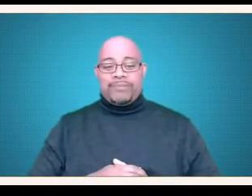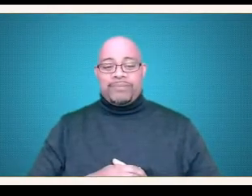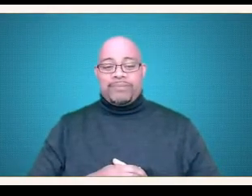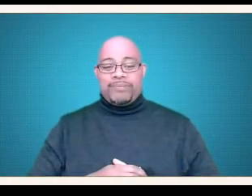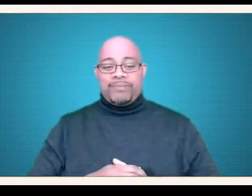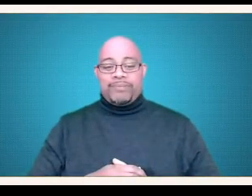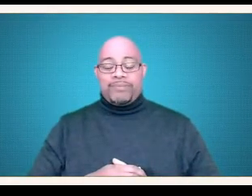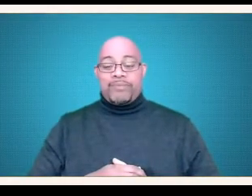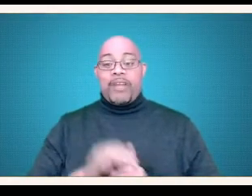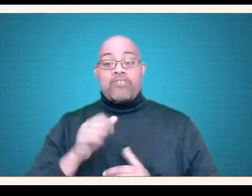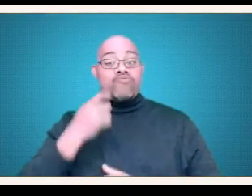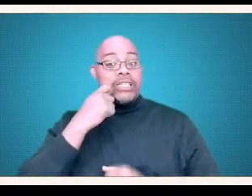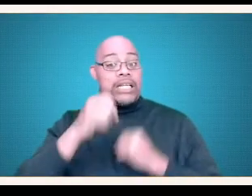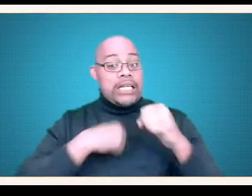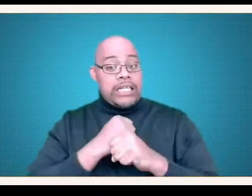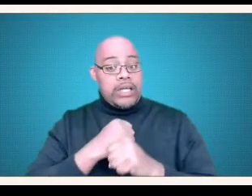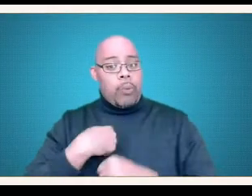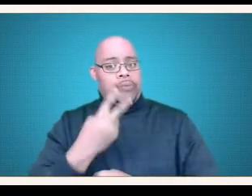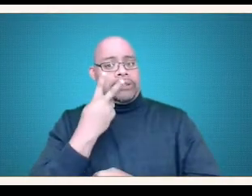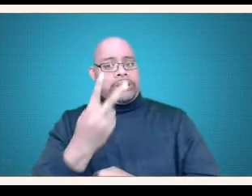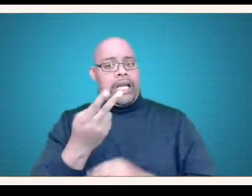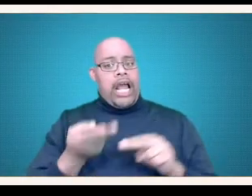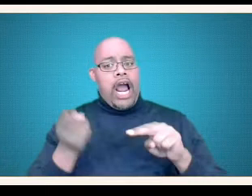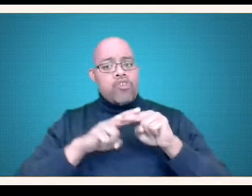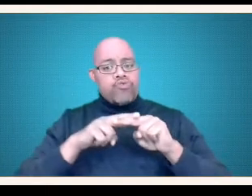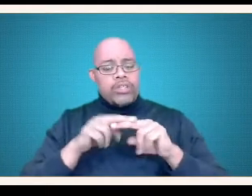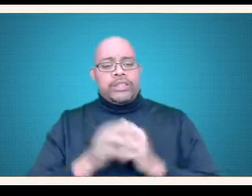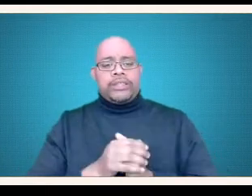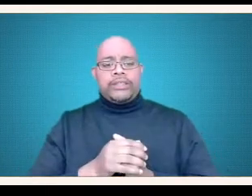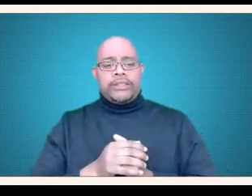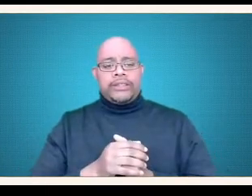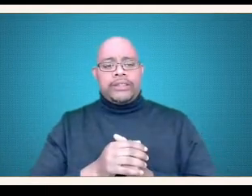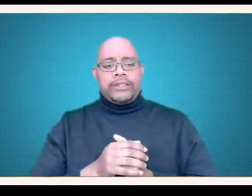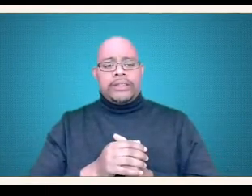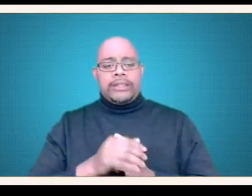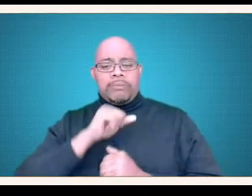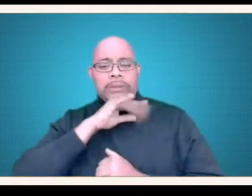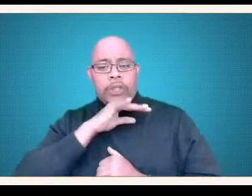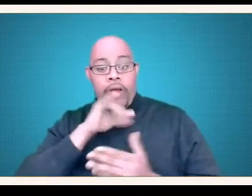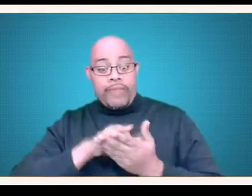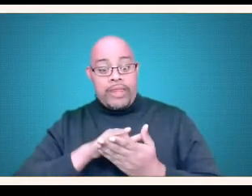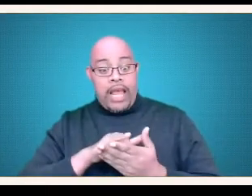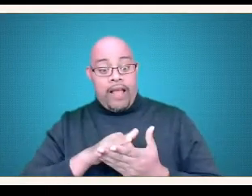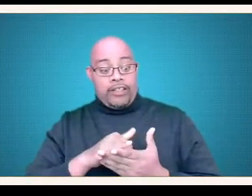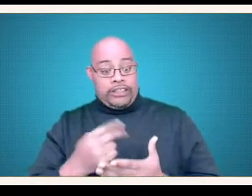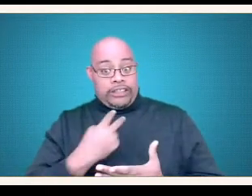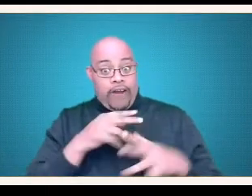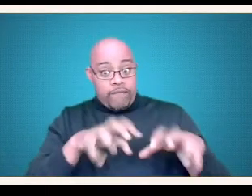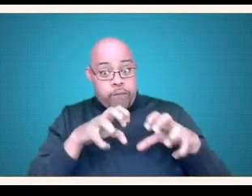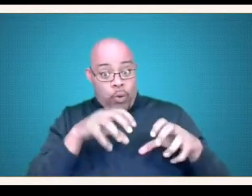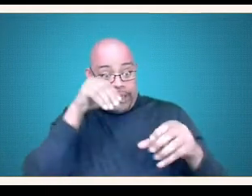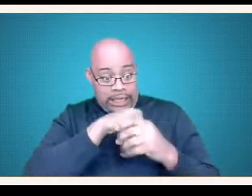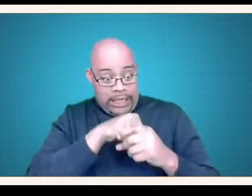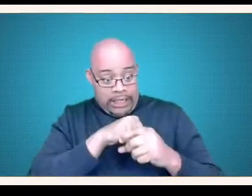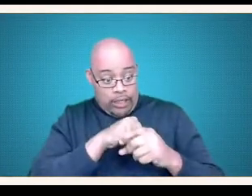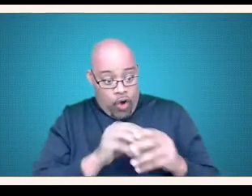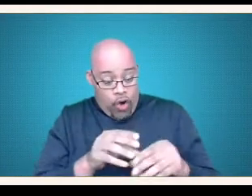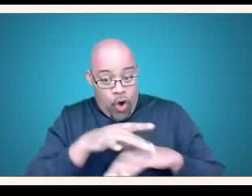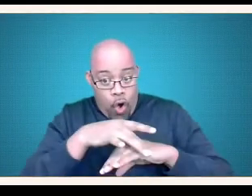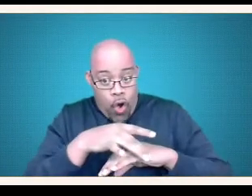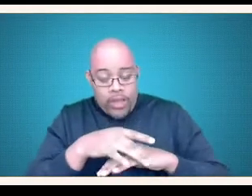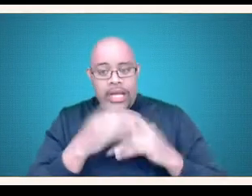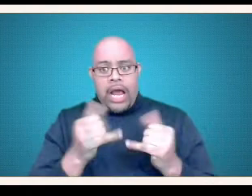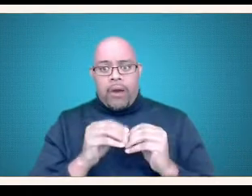cycle. In fact, in recent years, we've even seen increases of contaminants that were thought to have been or